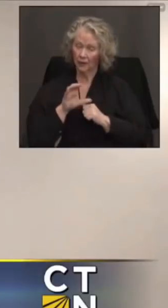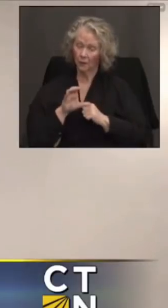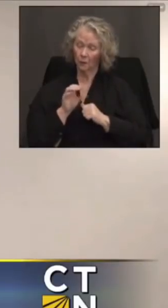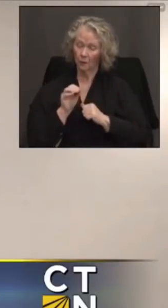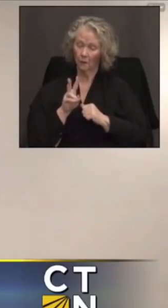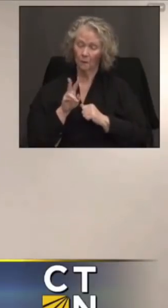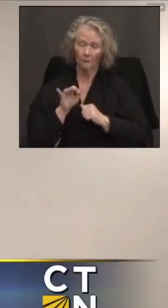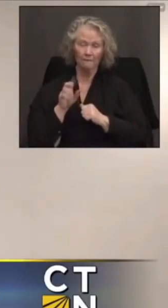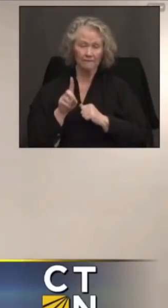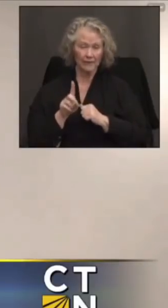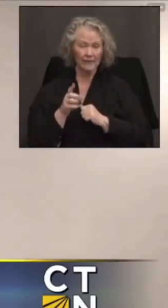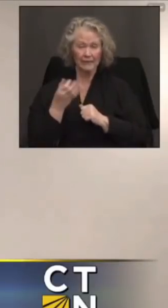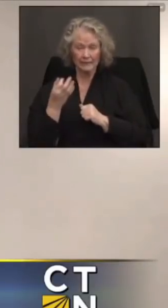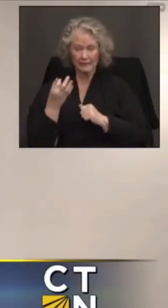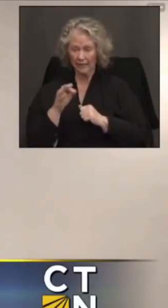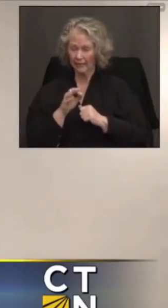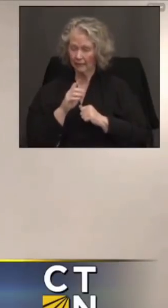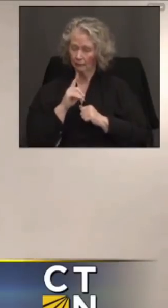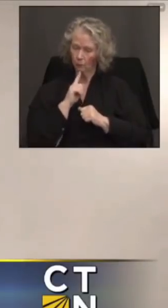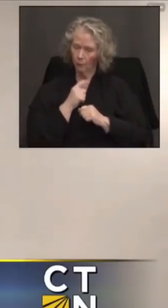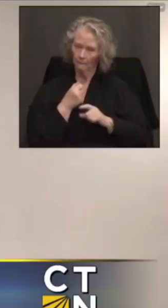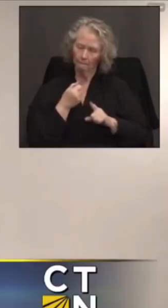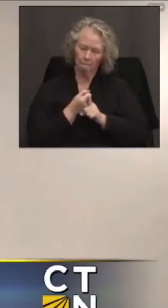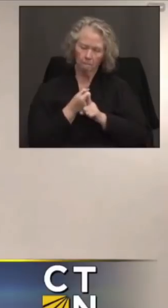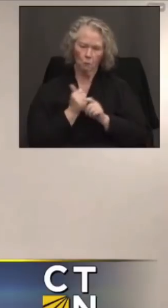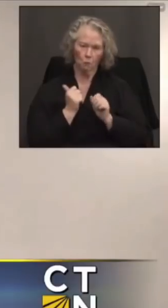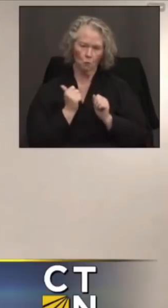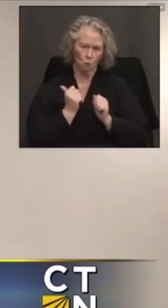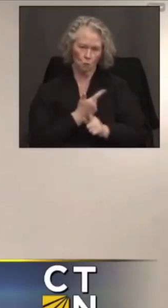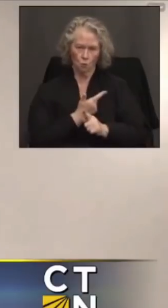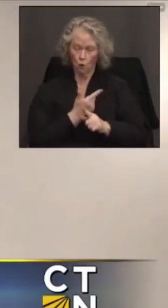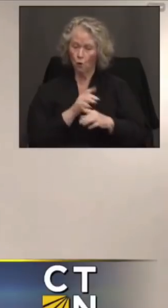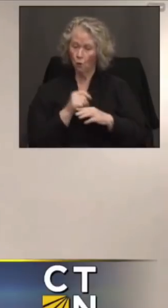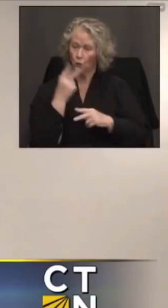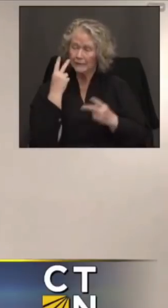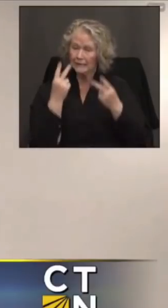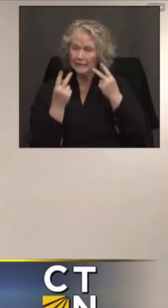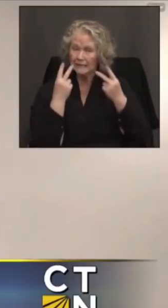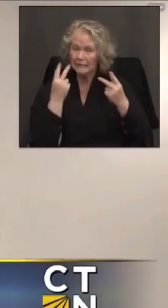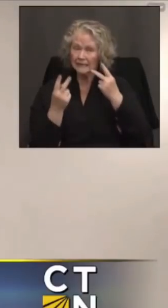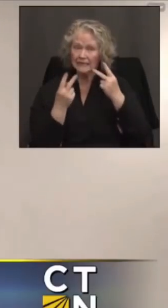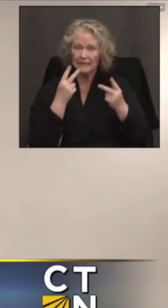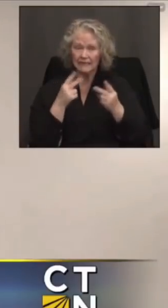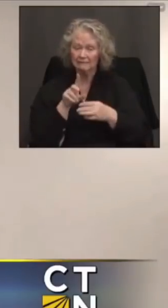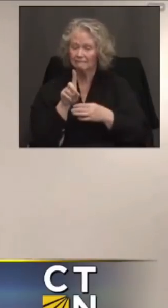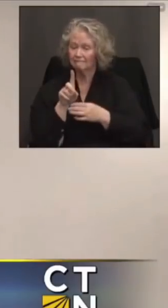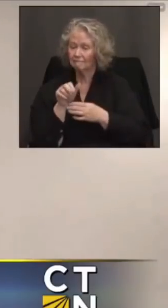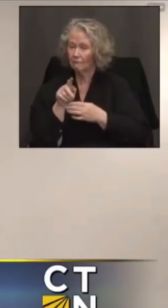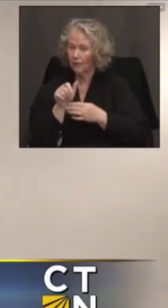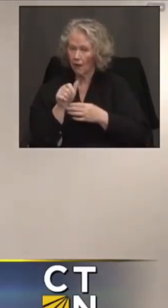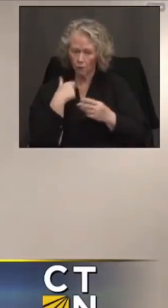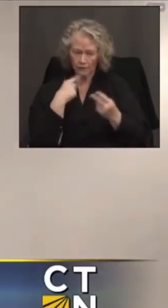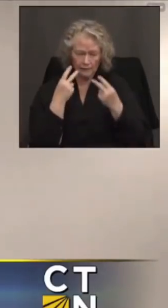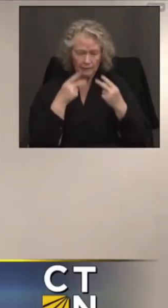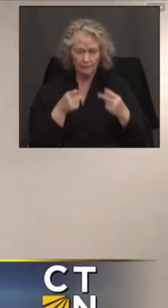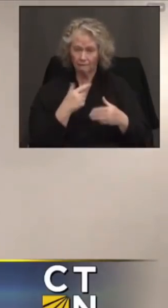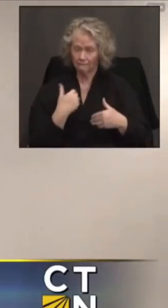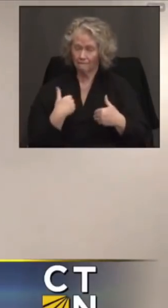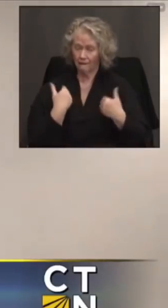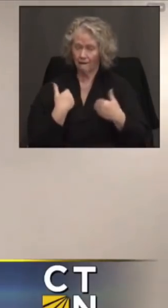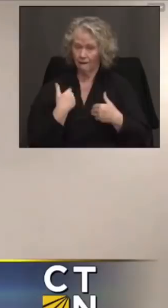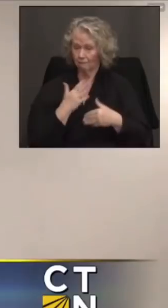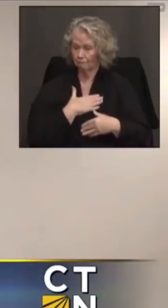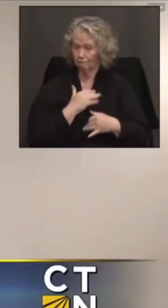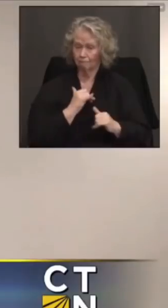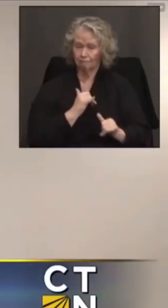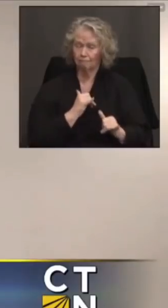COVID-19 pandemic has hit us all, and we see the facts. We see the data now. We know that young people, our demographic,